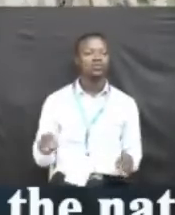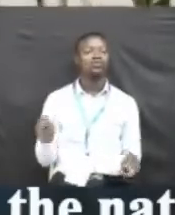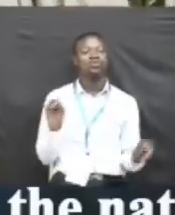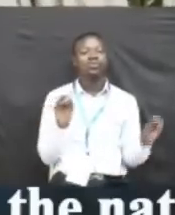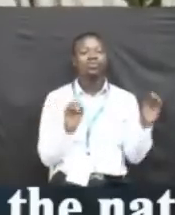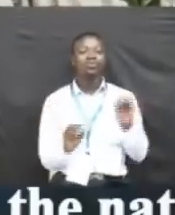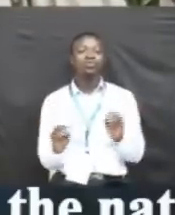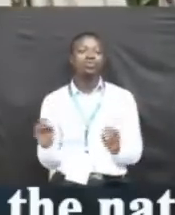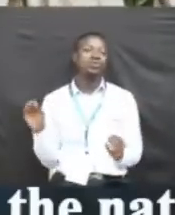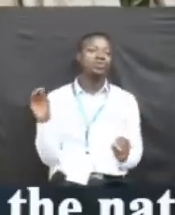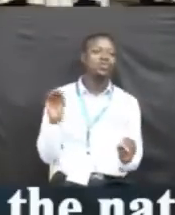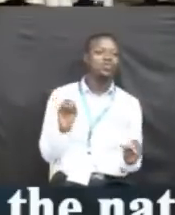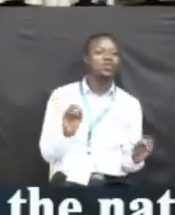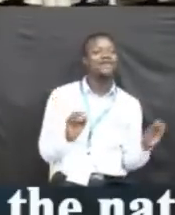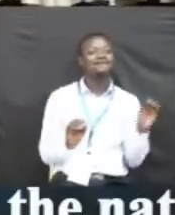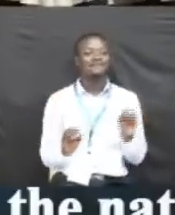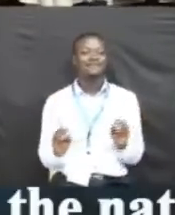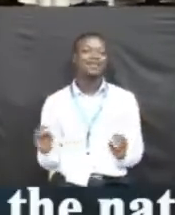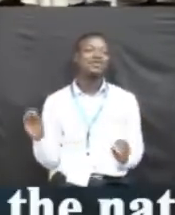Ooh.